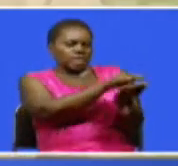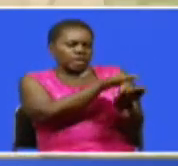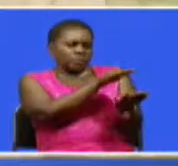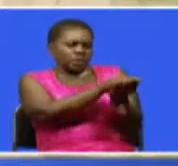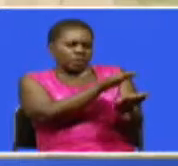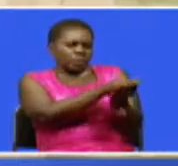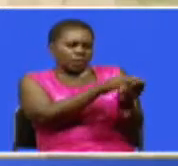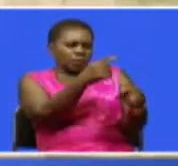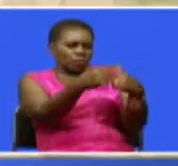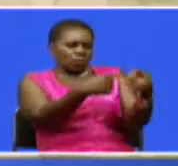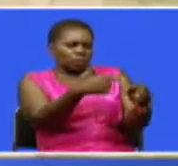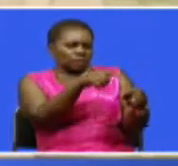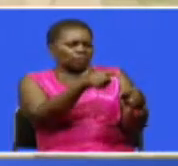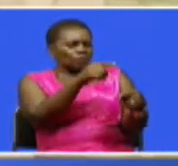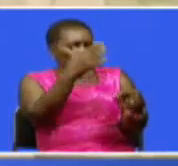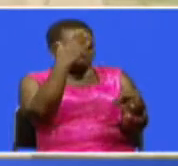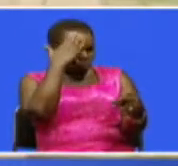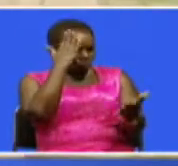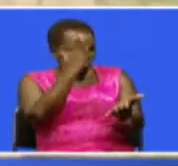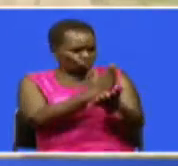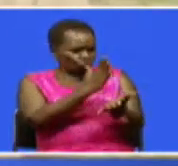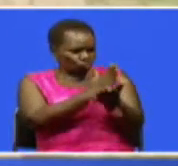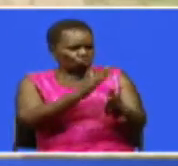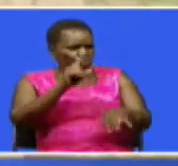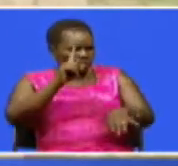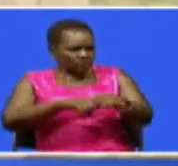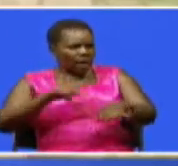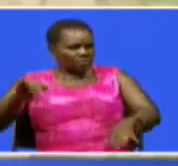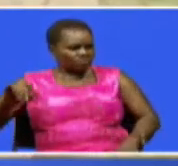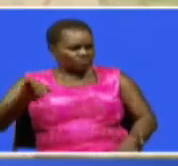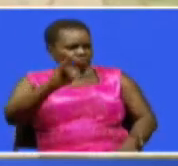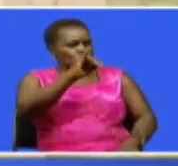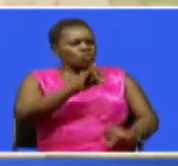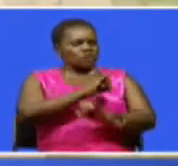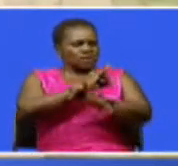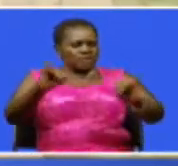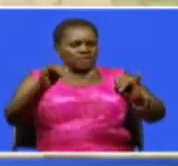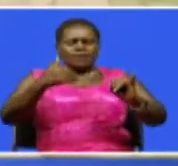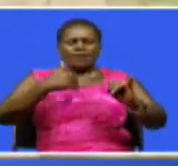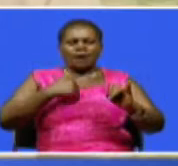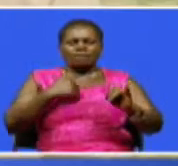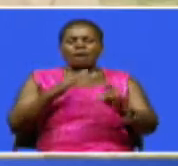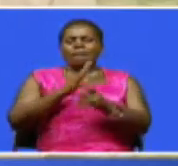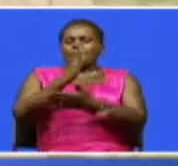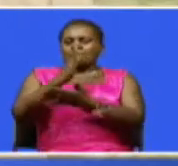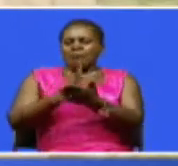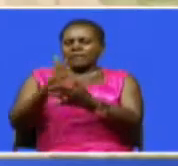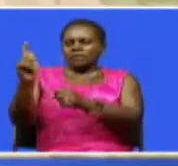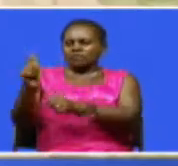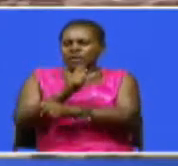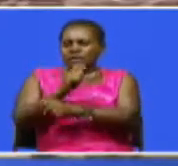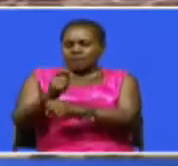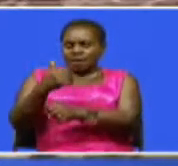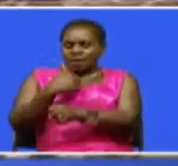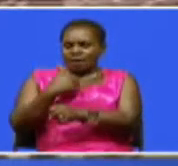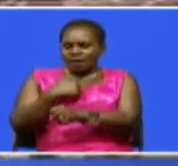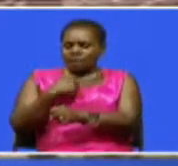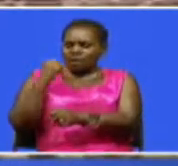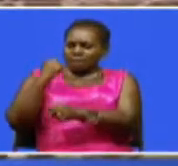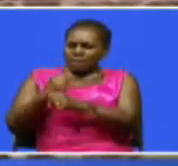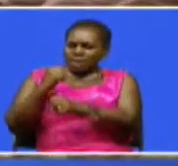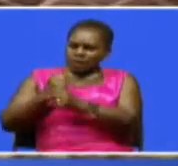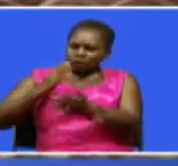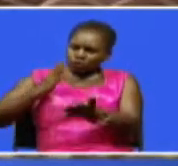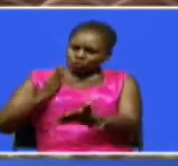and processed so that they are sure that whatever is being exported is clean. And part of the training that we are giving farmers today here is to ensure